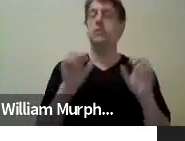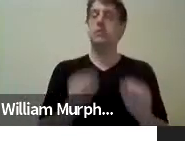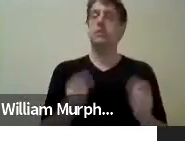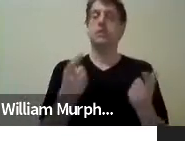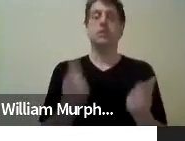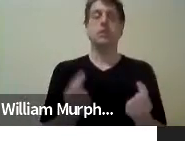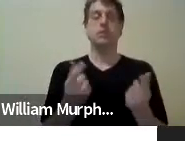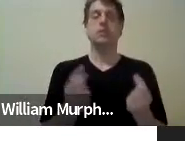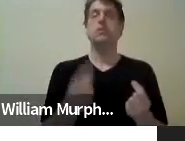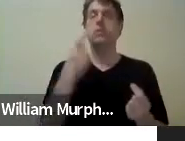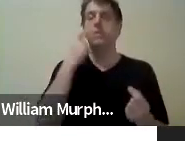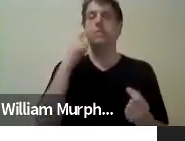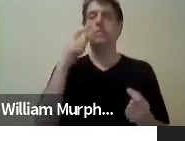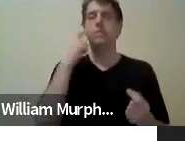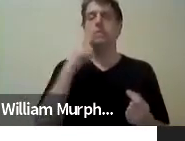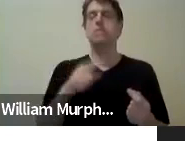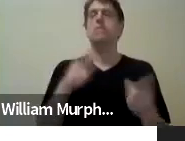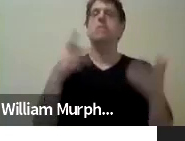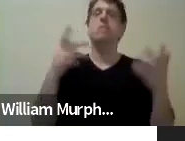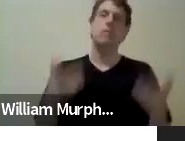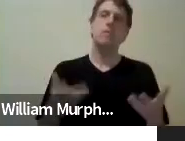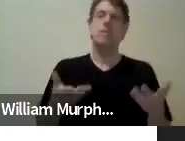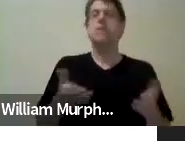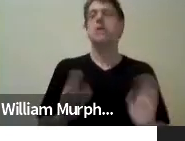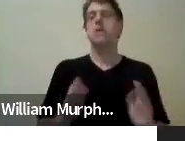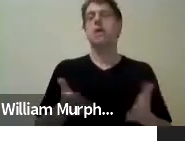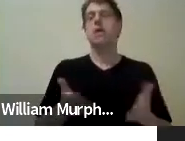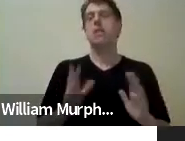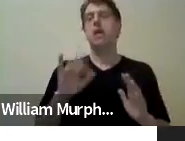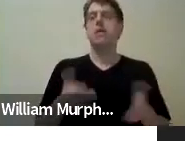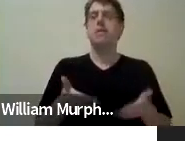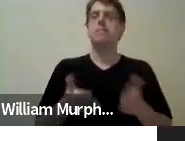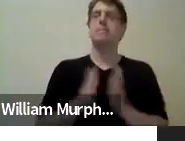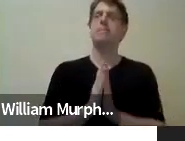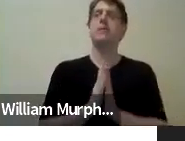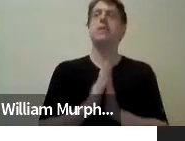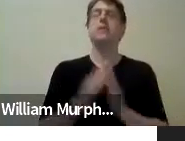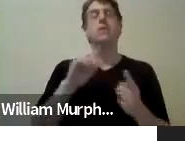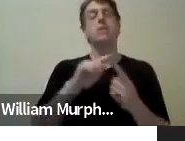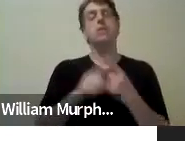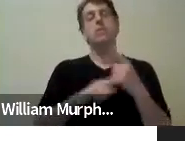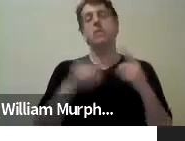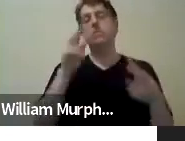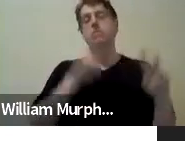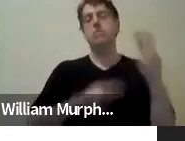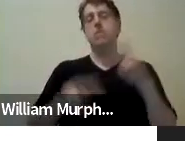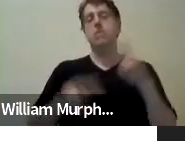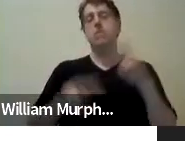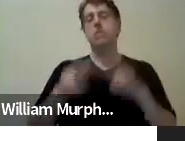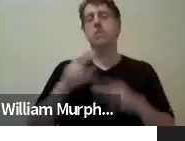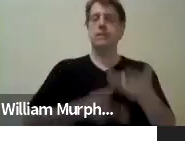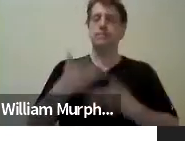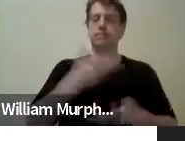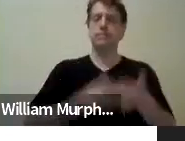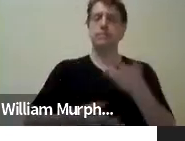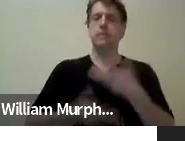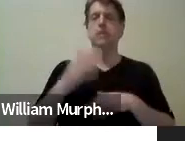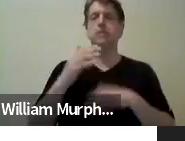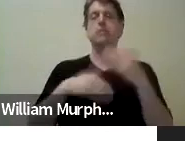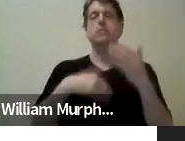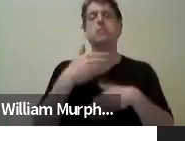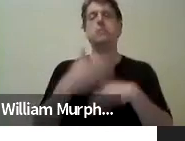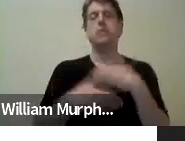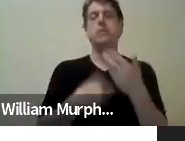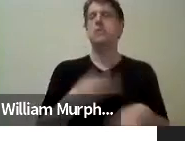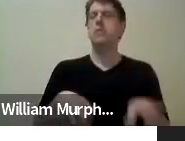in order to make to allow the request? And when we're looking at the interactive process, it's important to understand